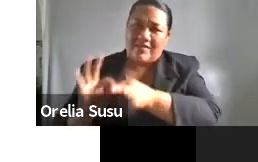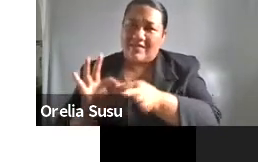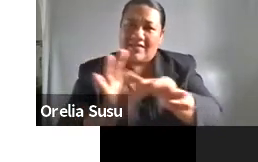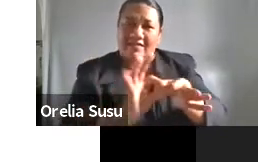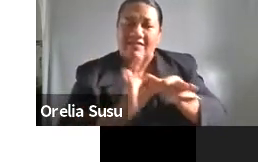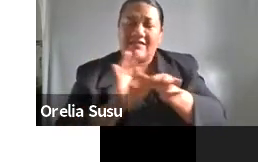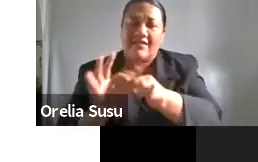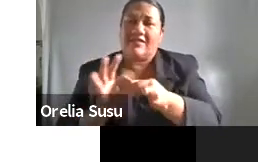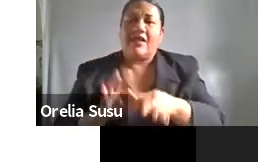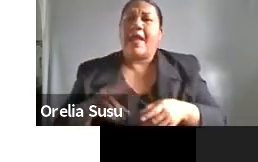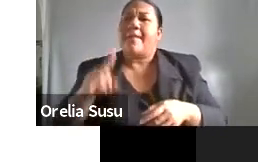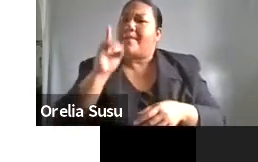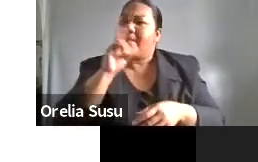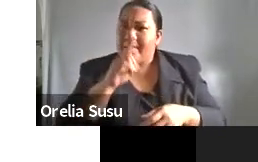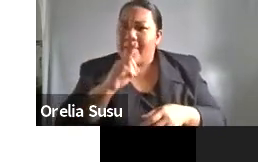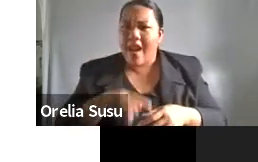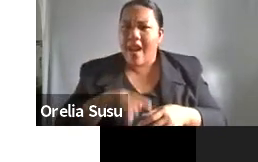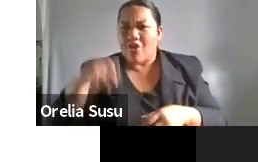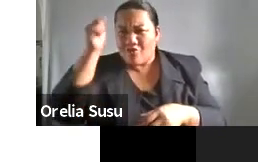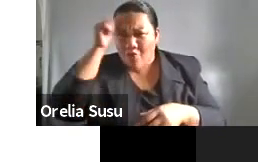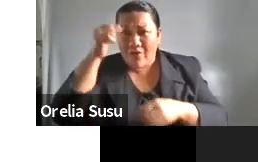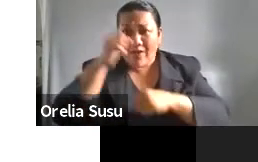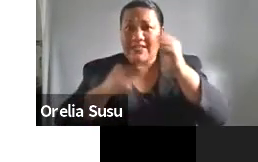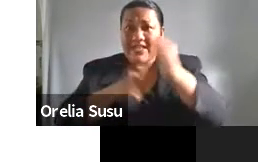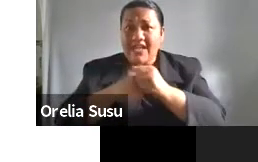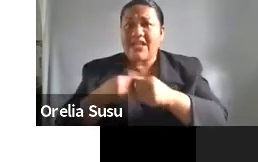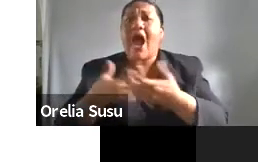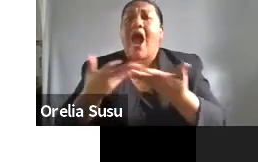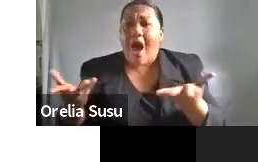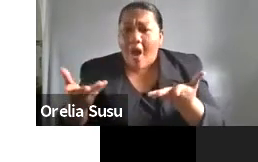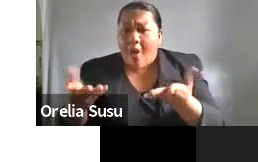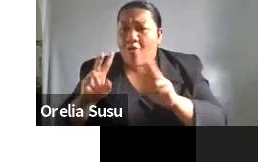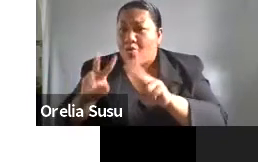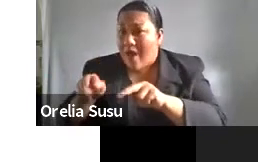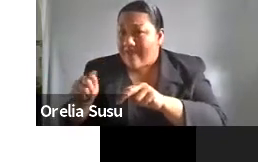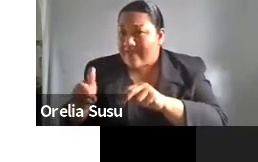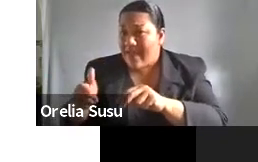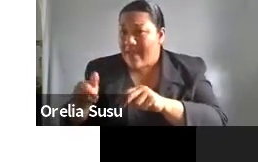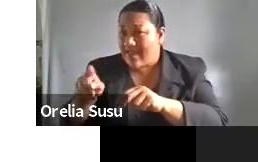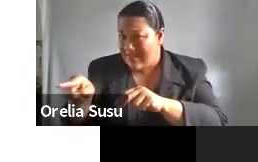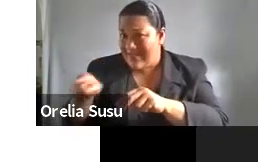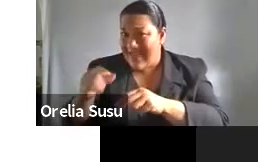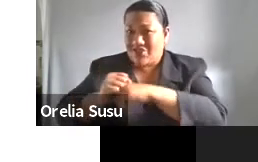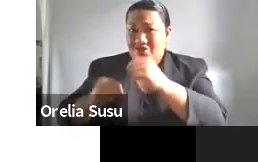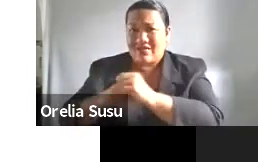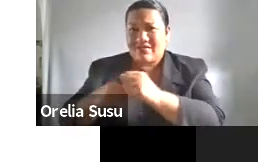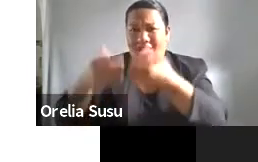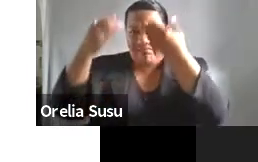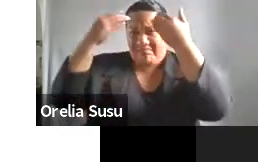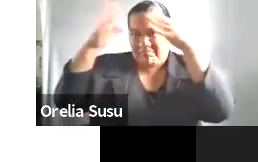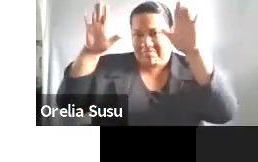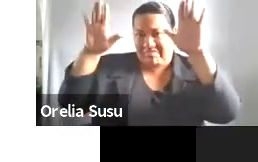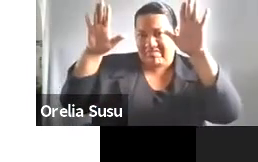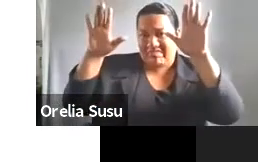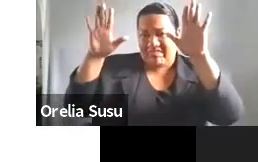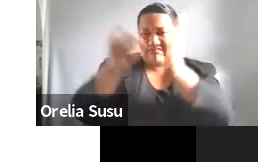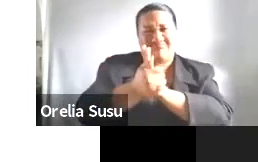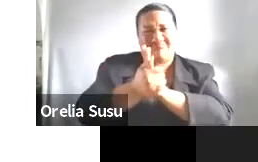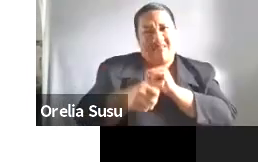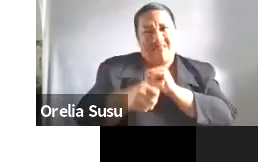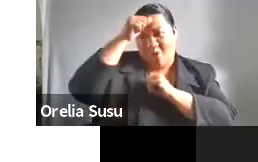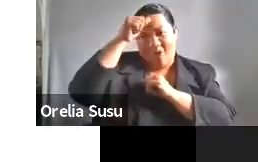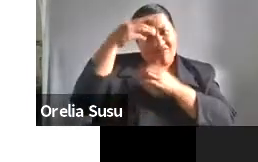the structure, but how do we look after the structure so we can hold the work and also really push the work forward. So one of the thing that we try